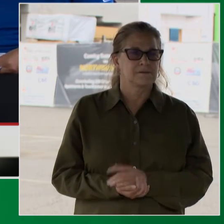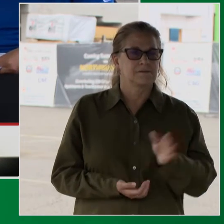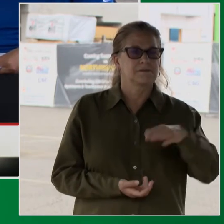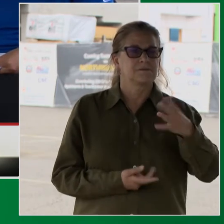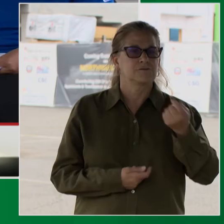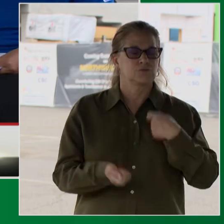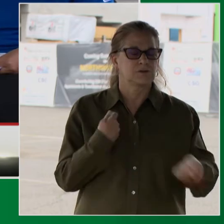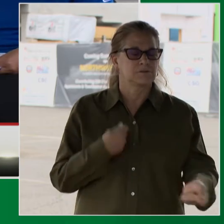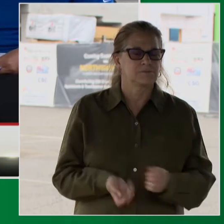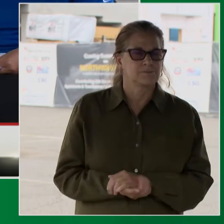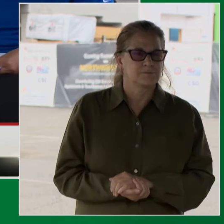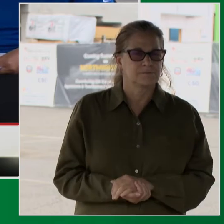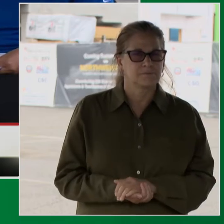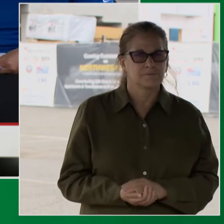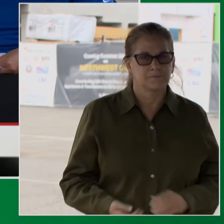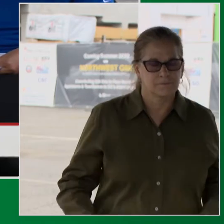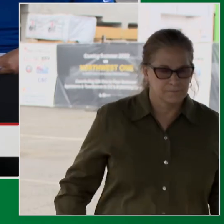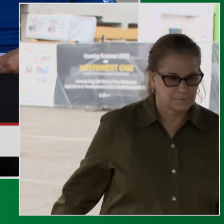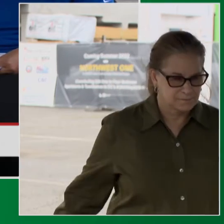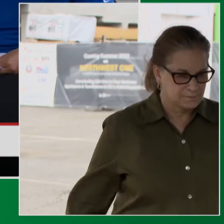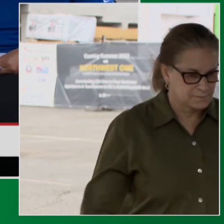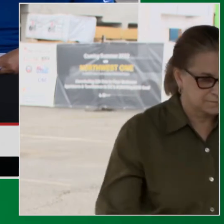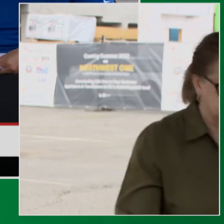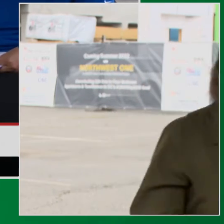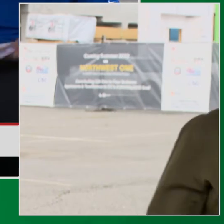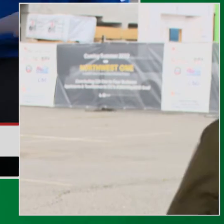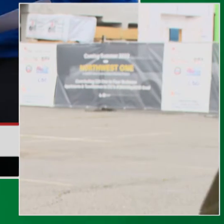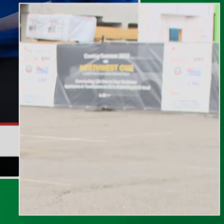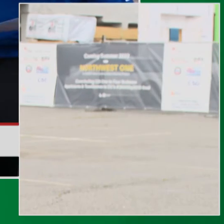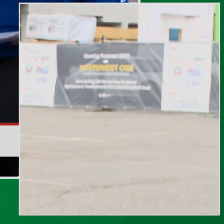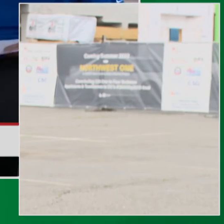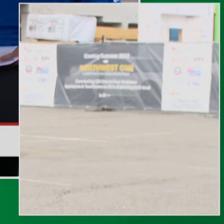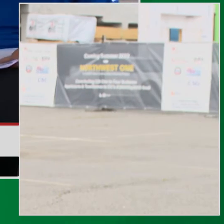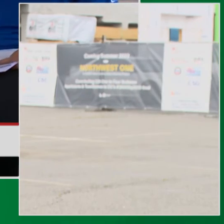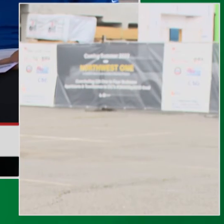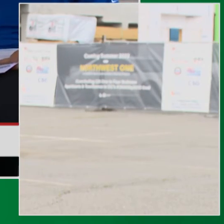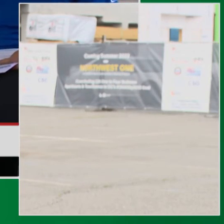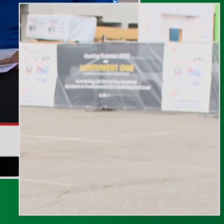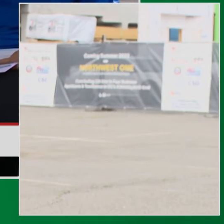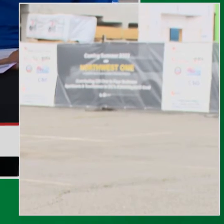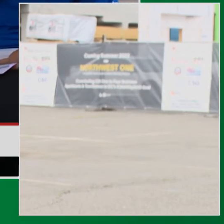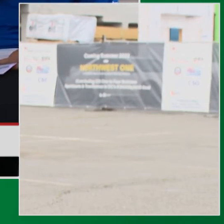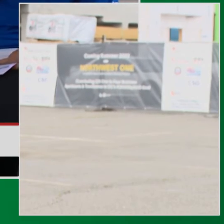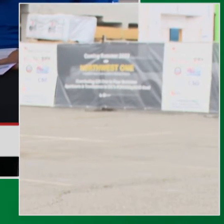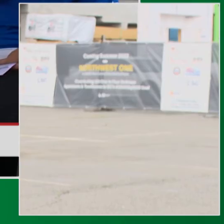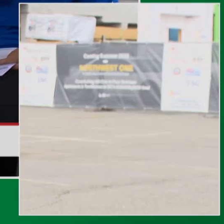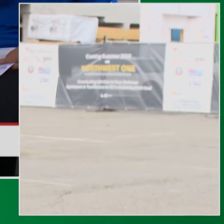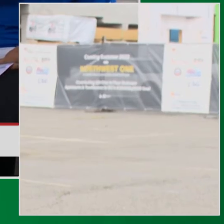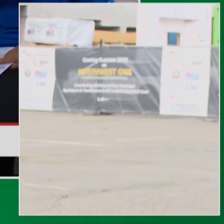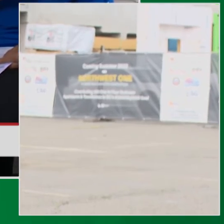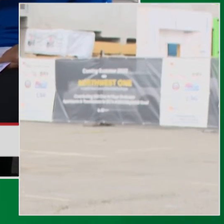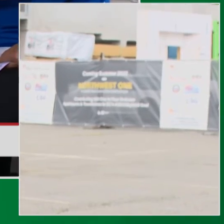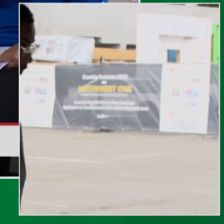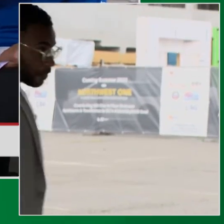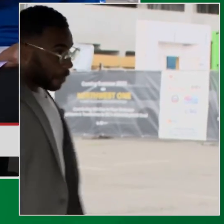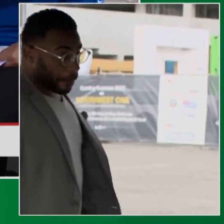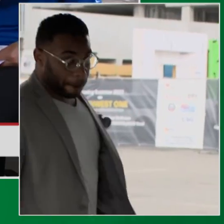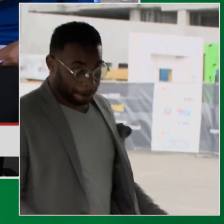but wanted to talk a little bit about downtown. So Christy, why don't you stick with us and we'll just have Andrew and Sharon join us and we'll share